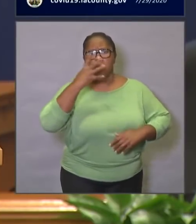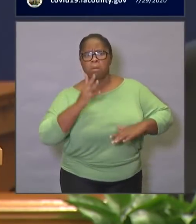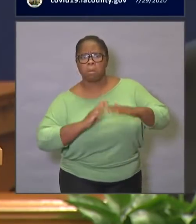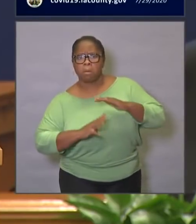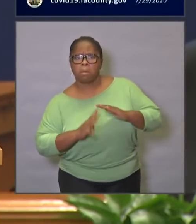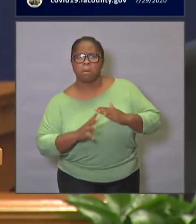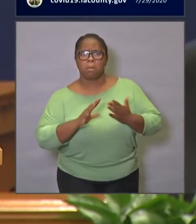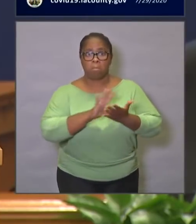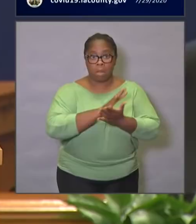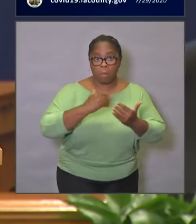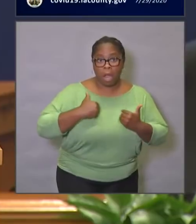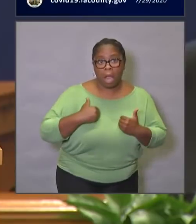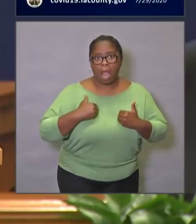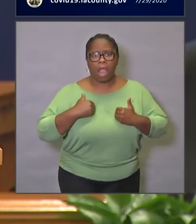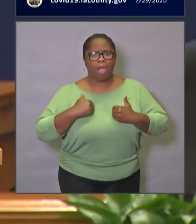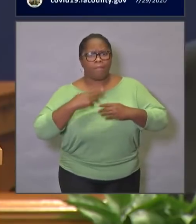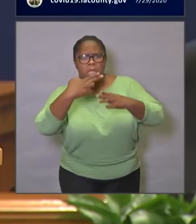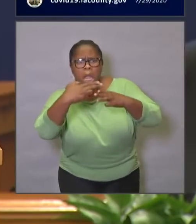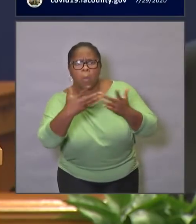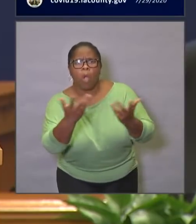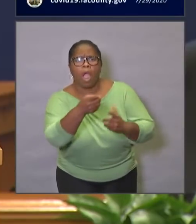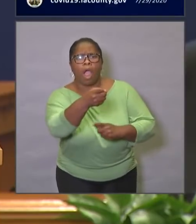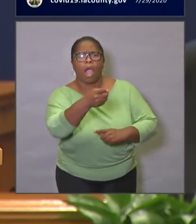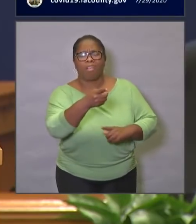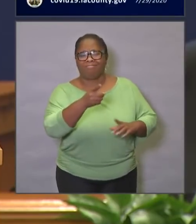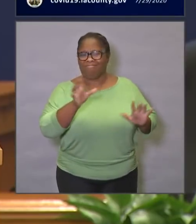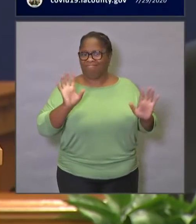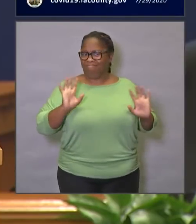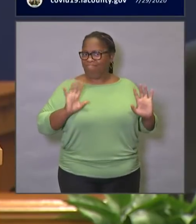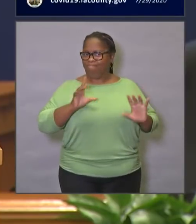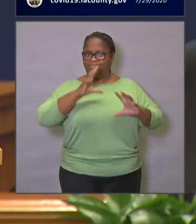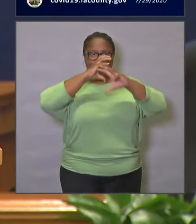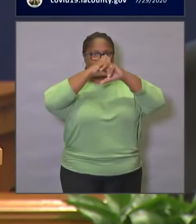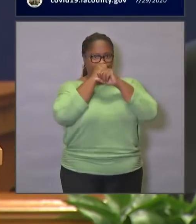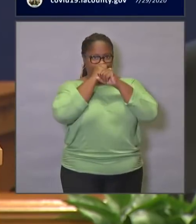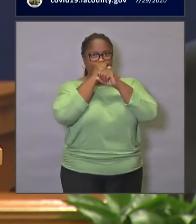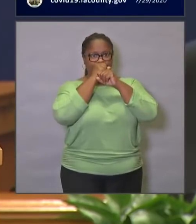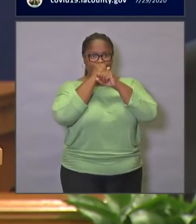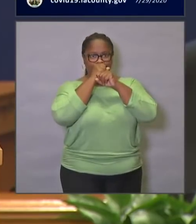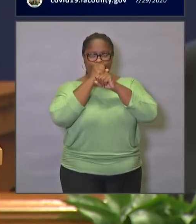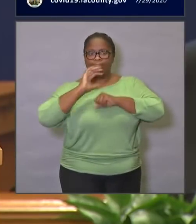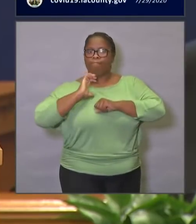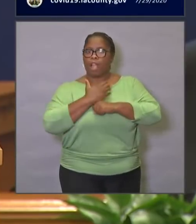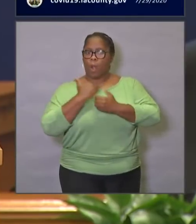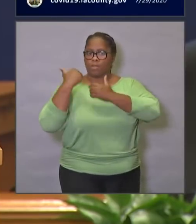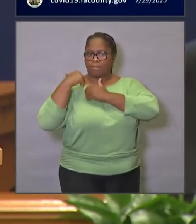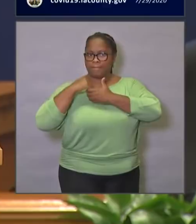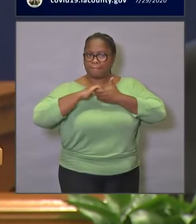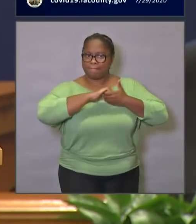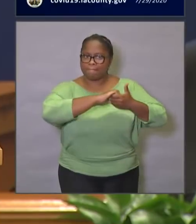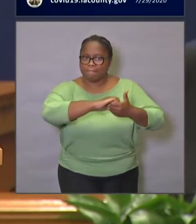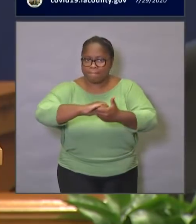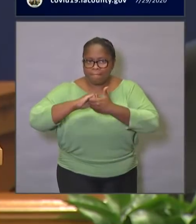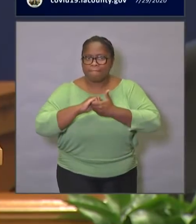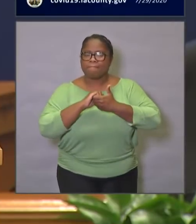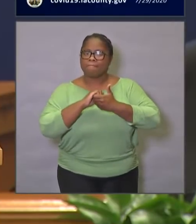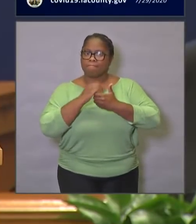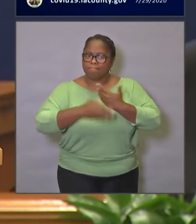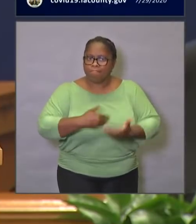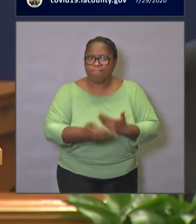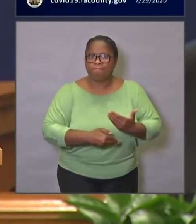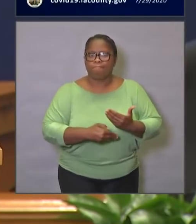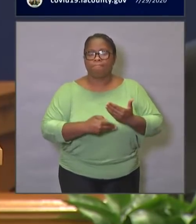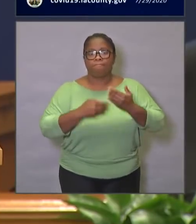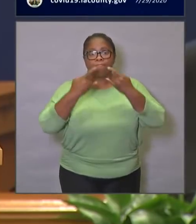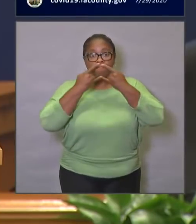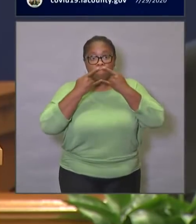status. We share collective responsibility to get through this moment. So I want to end with some reminders. Wear your mask the right